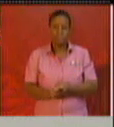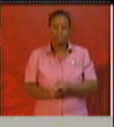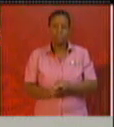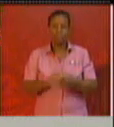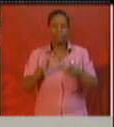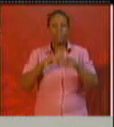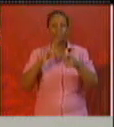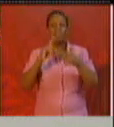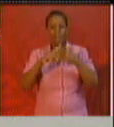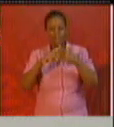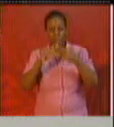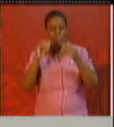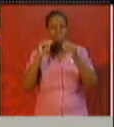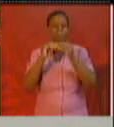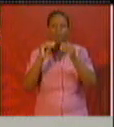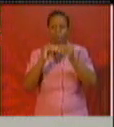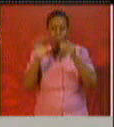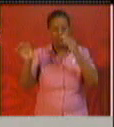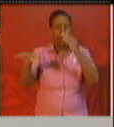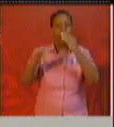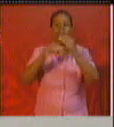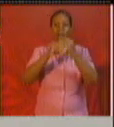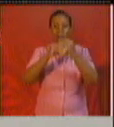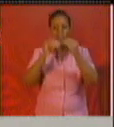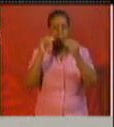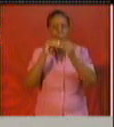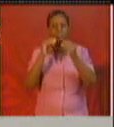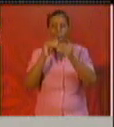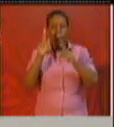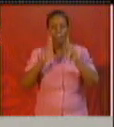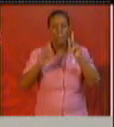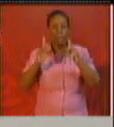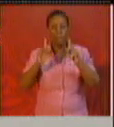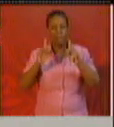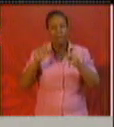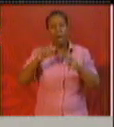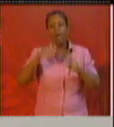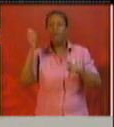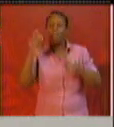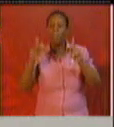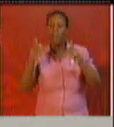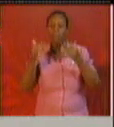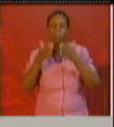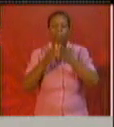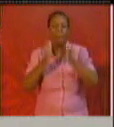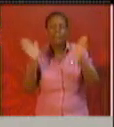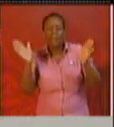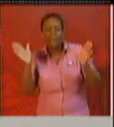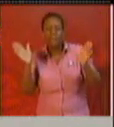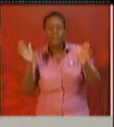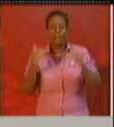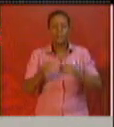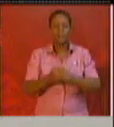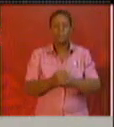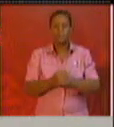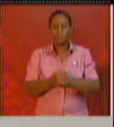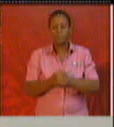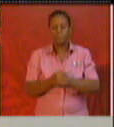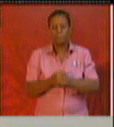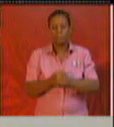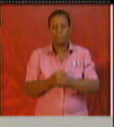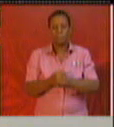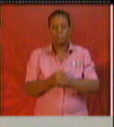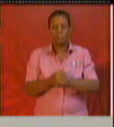will expand the coverage to wider segments of the population with the ultimate aim of accomplishing herd immunity. And just